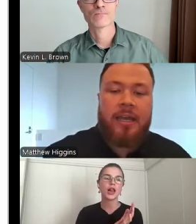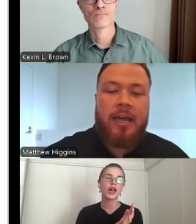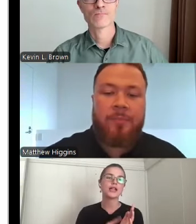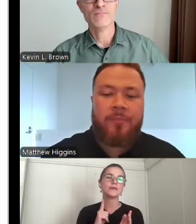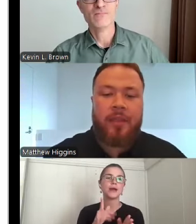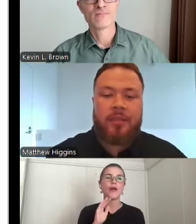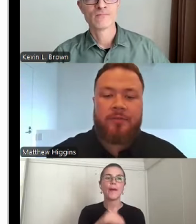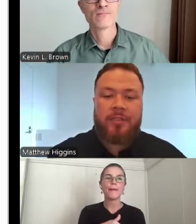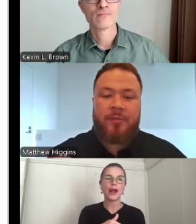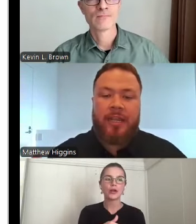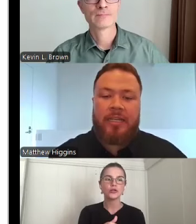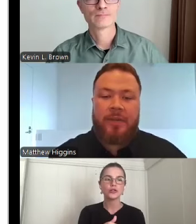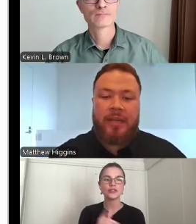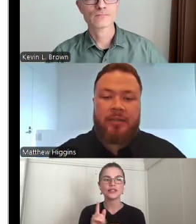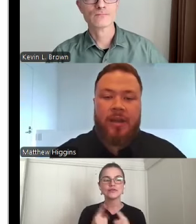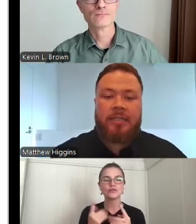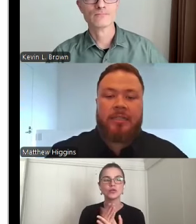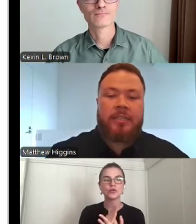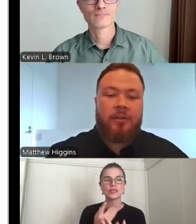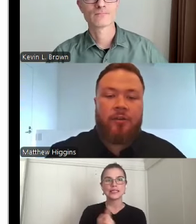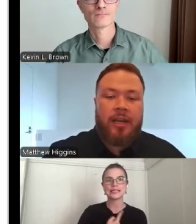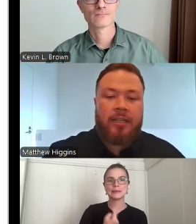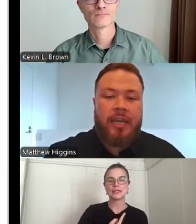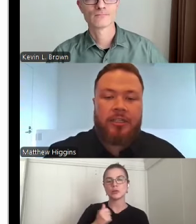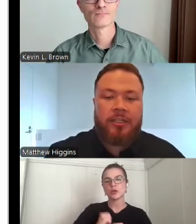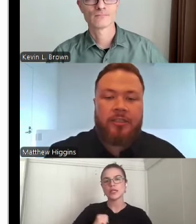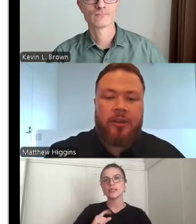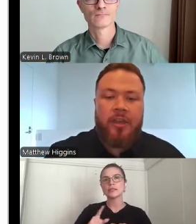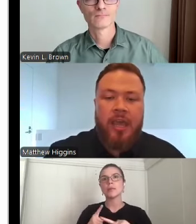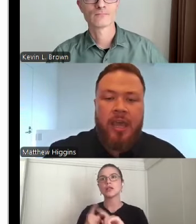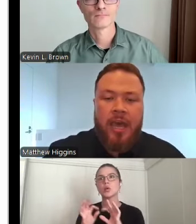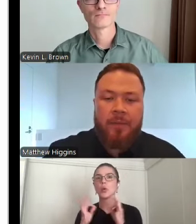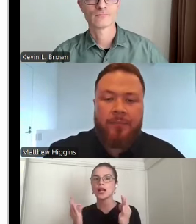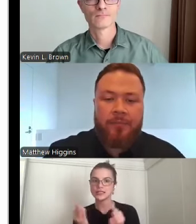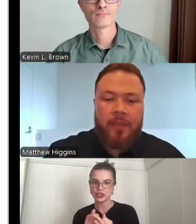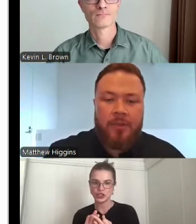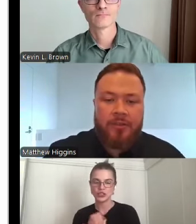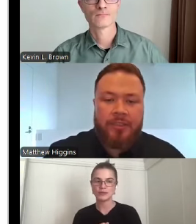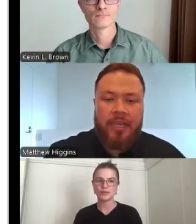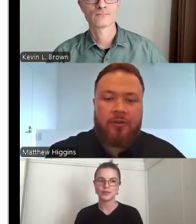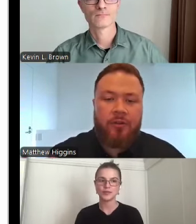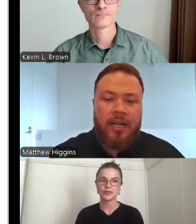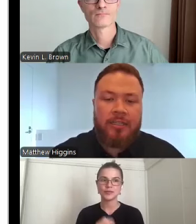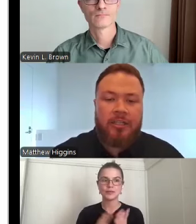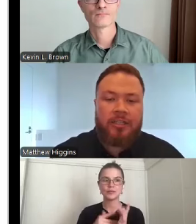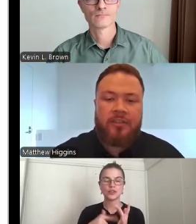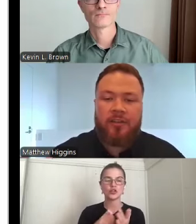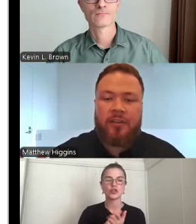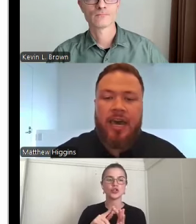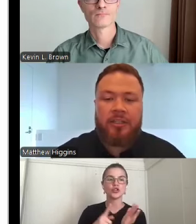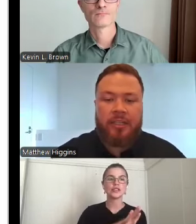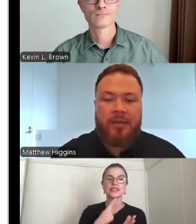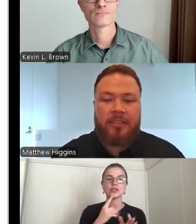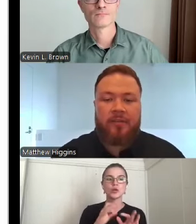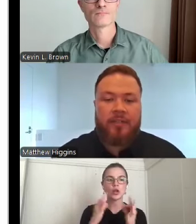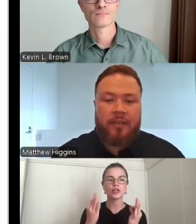about the difference between independent practice and organizations. So Mitchell said, organizations feel